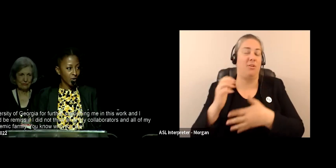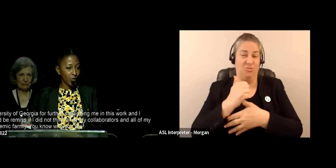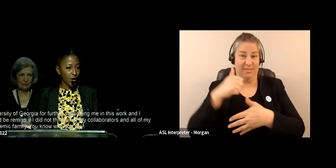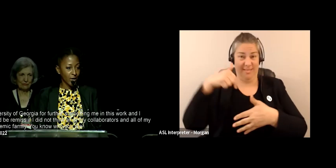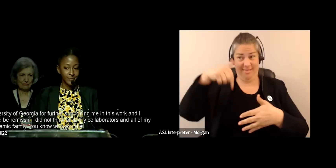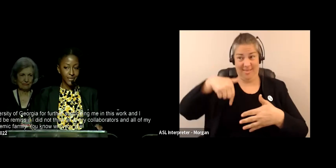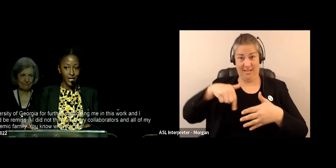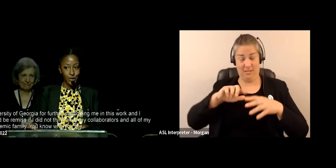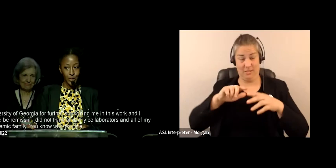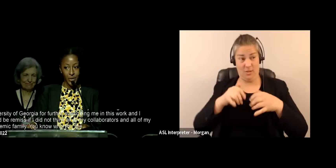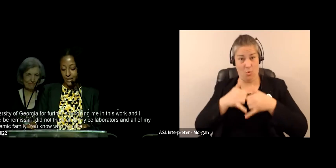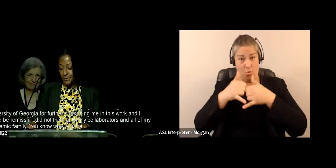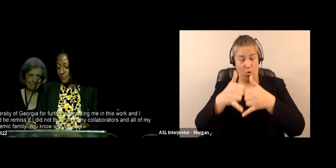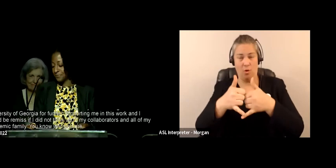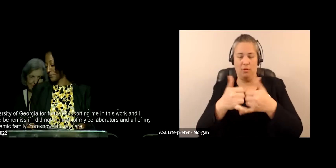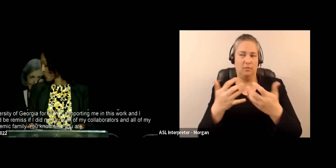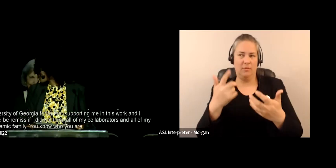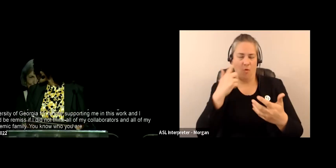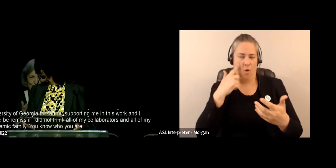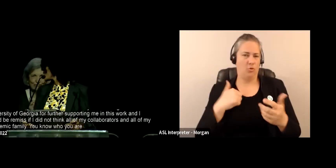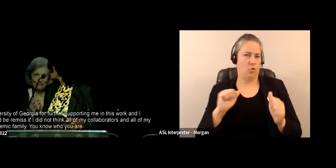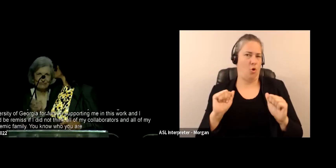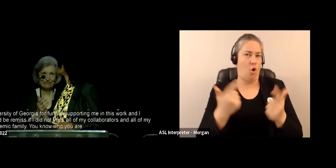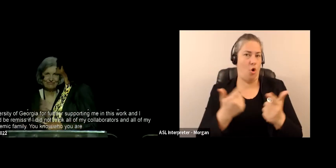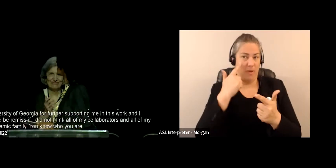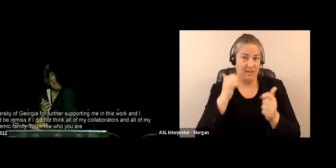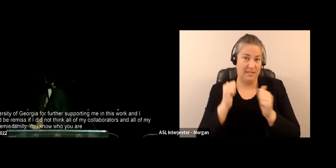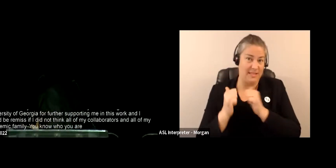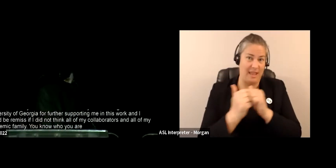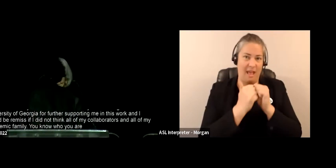together we go far. Thank you so much.